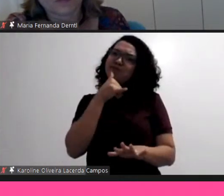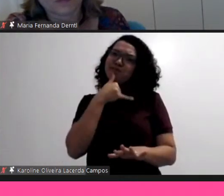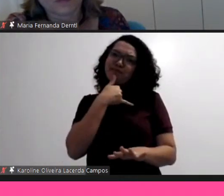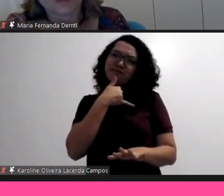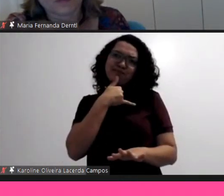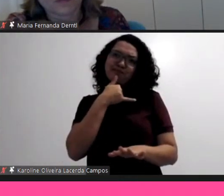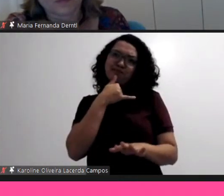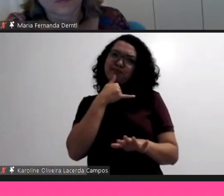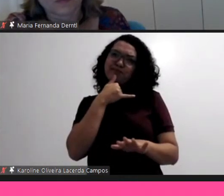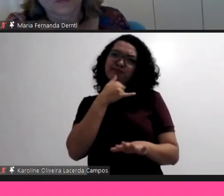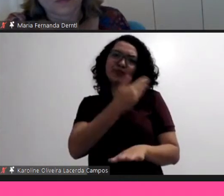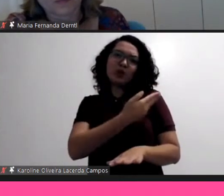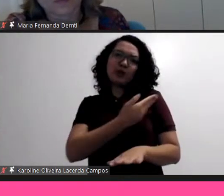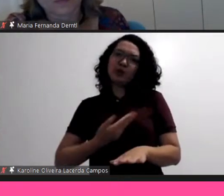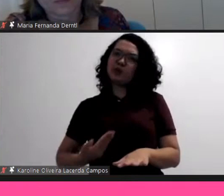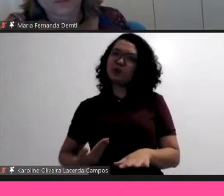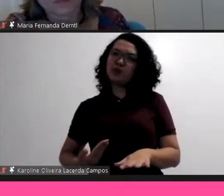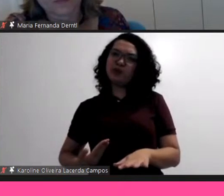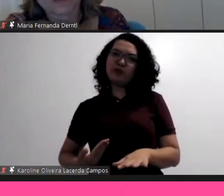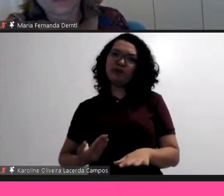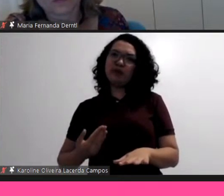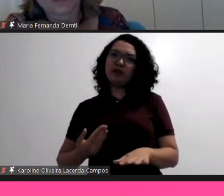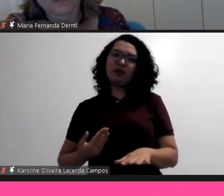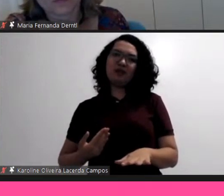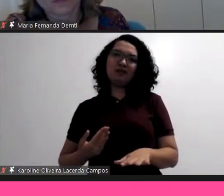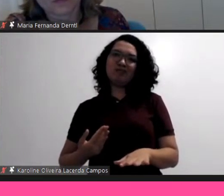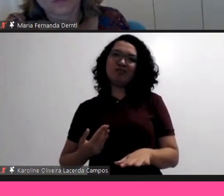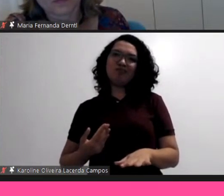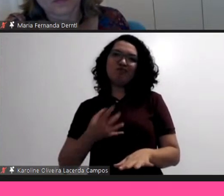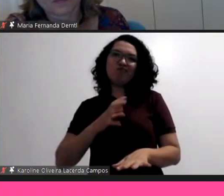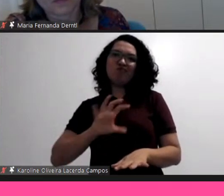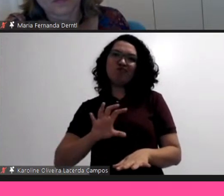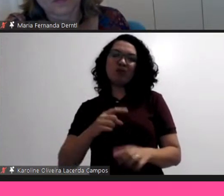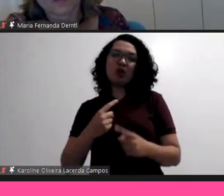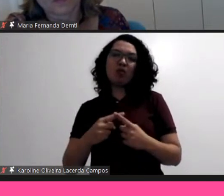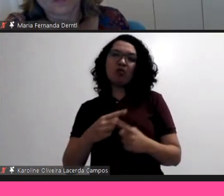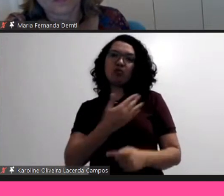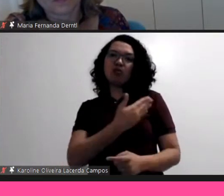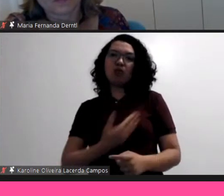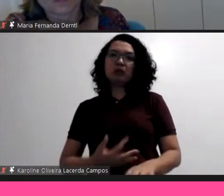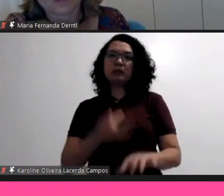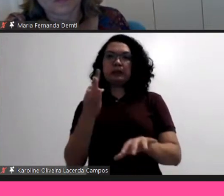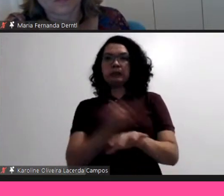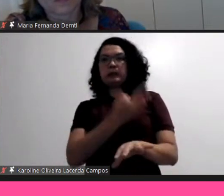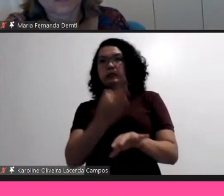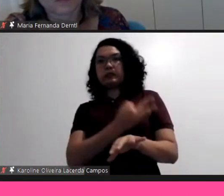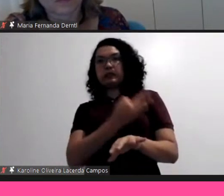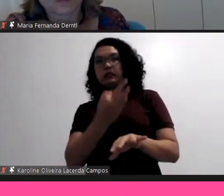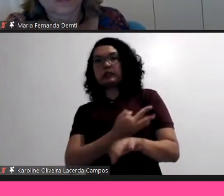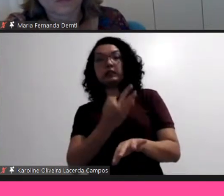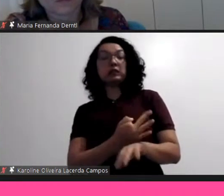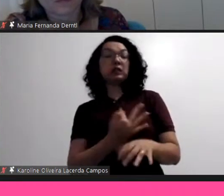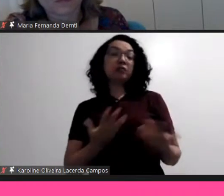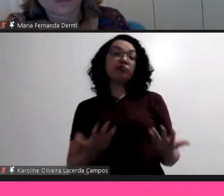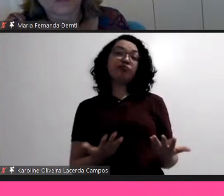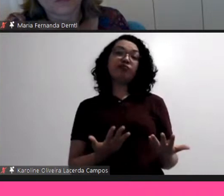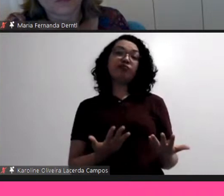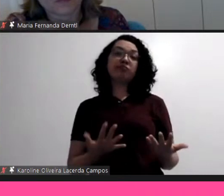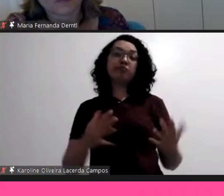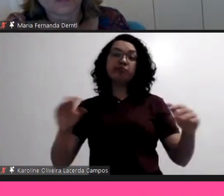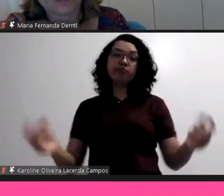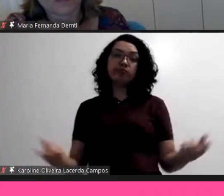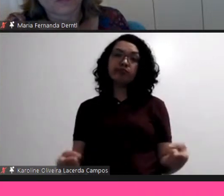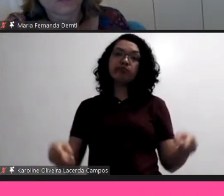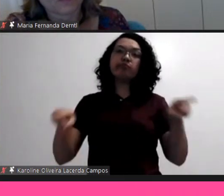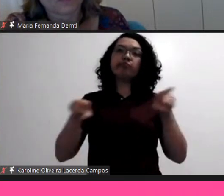great resistance to take up any of these crucial things. And I don't want to go